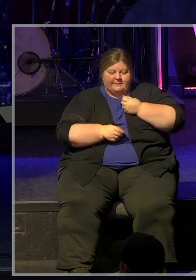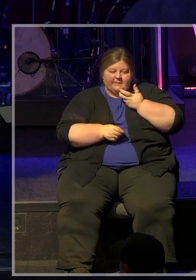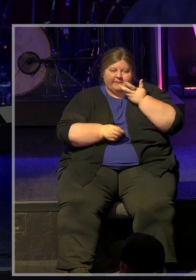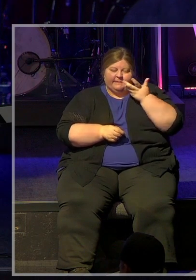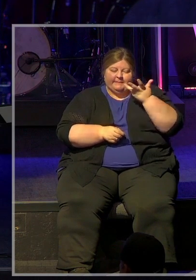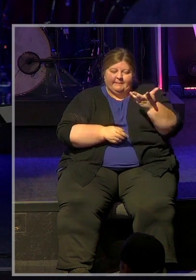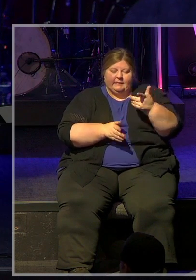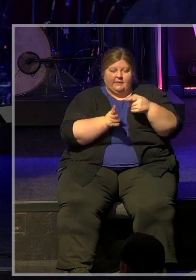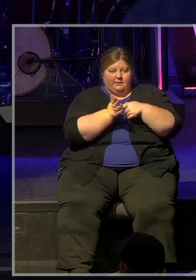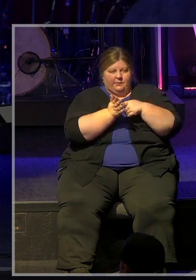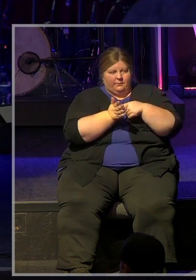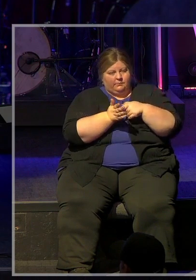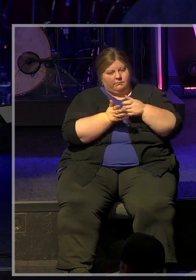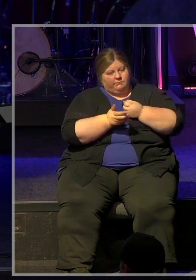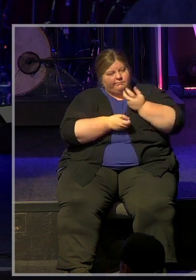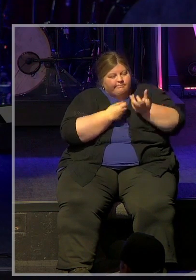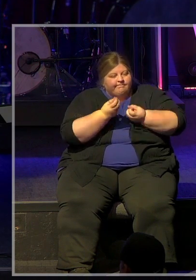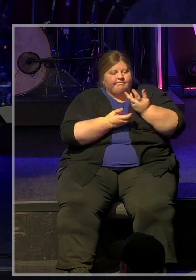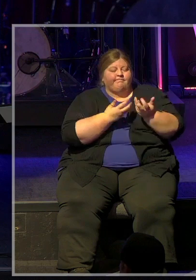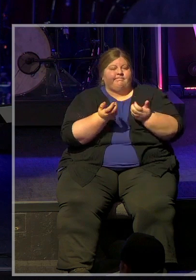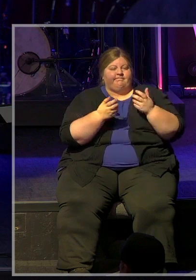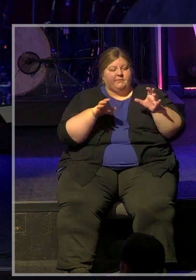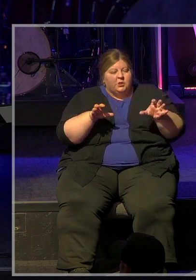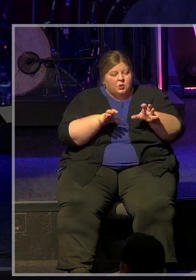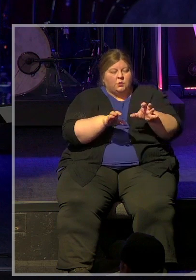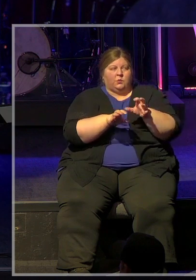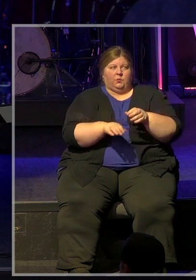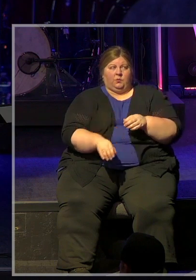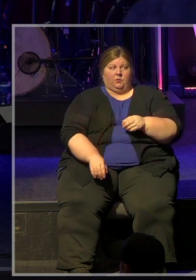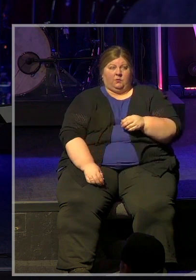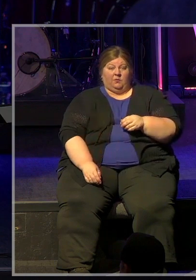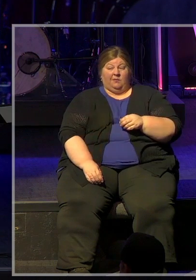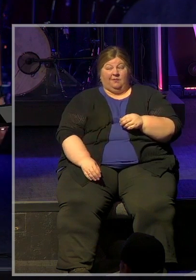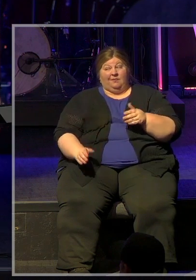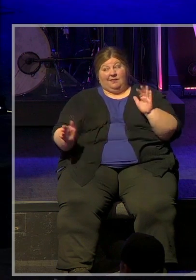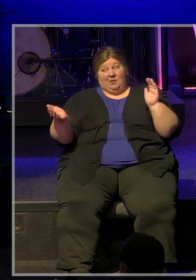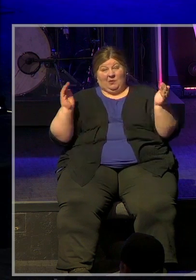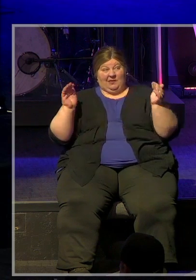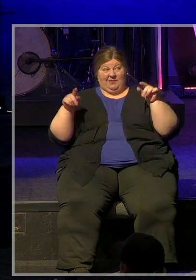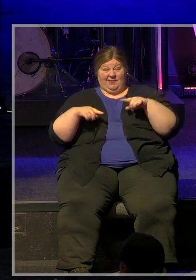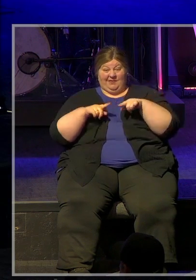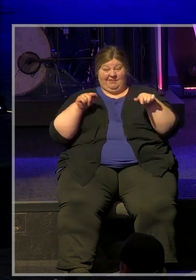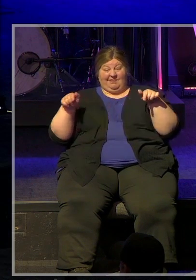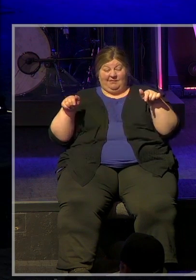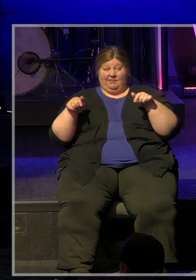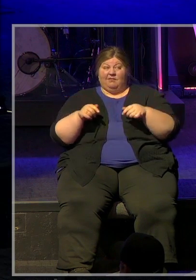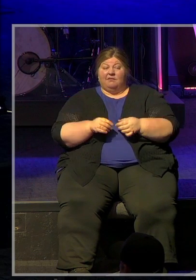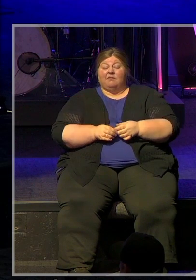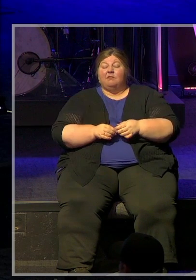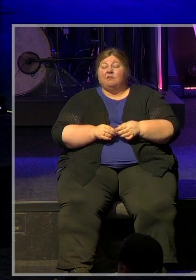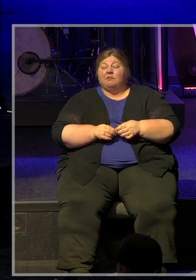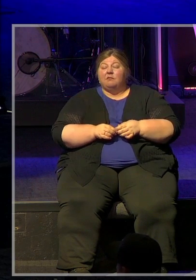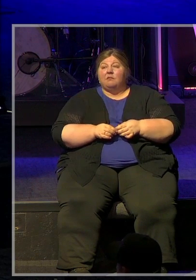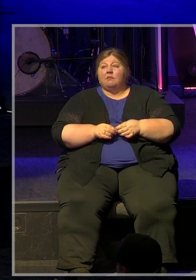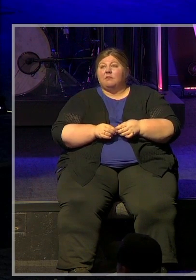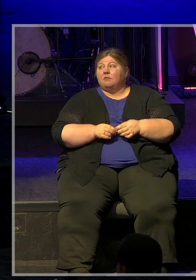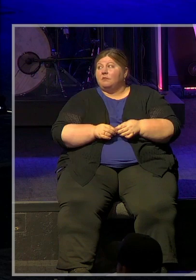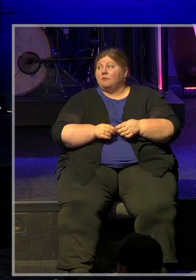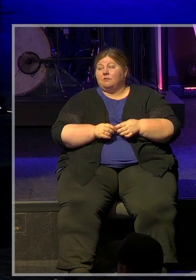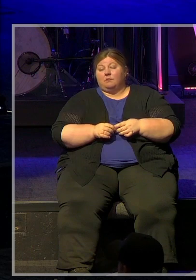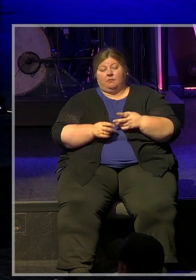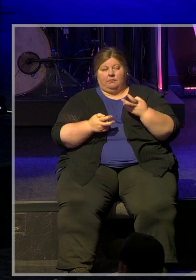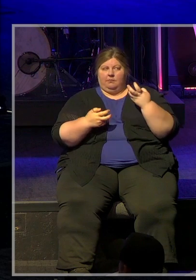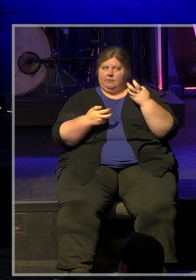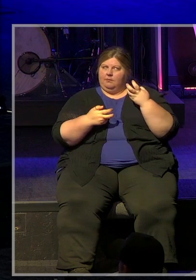see the difference between weddings and marriages? This category is so